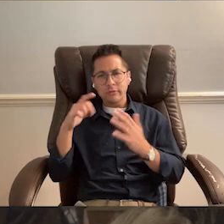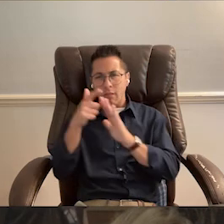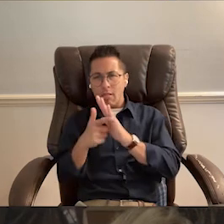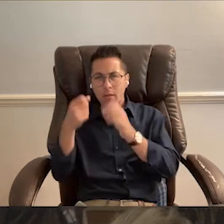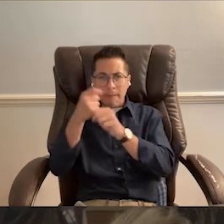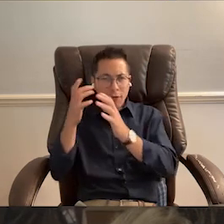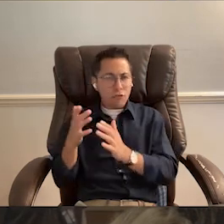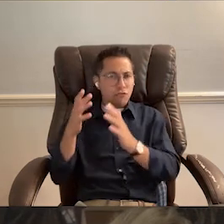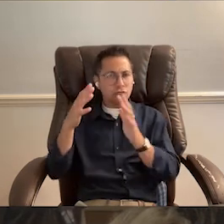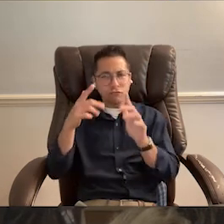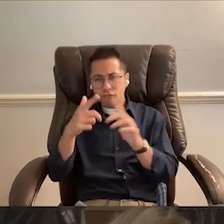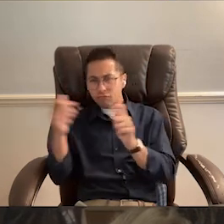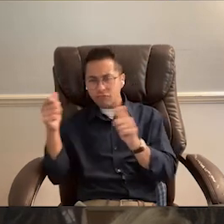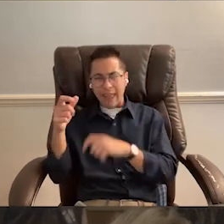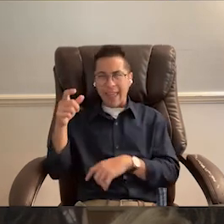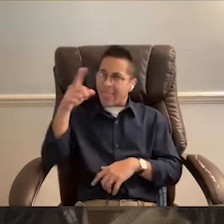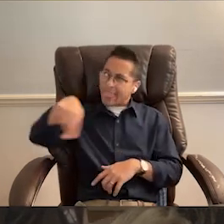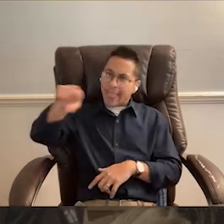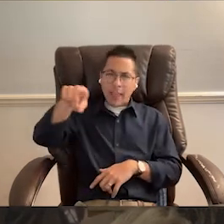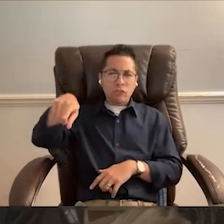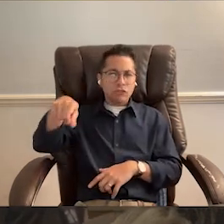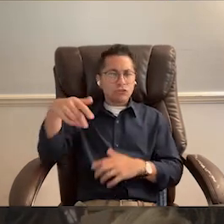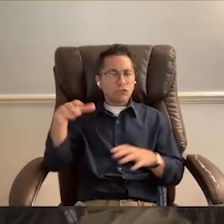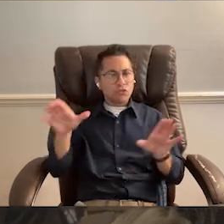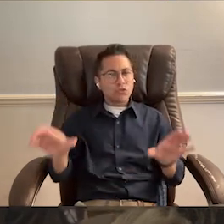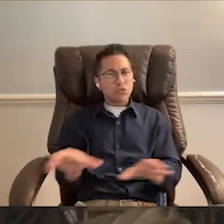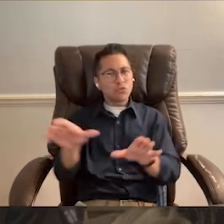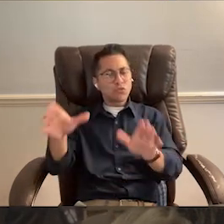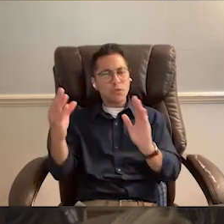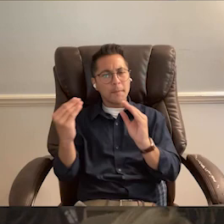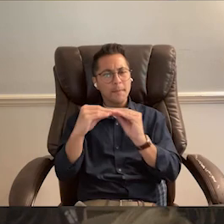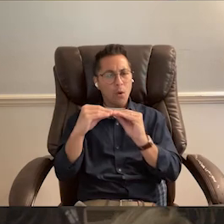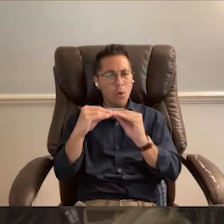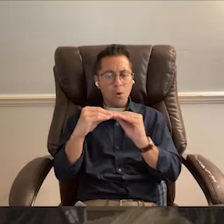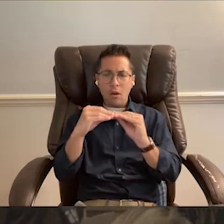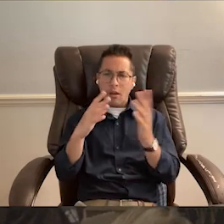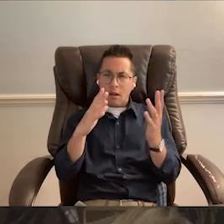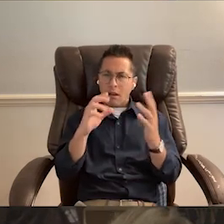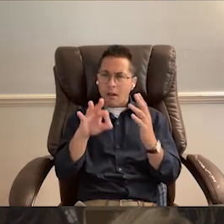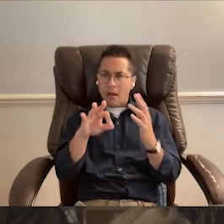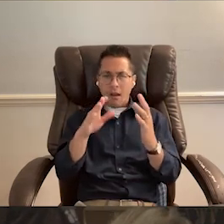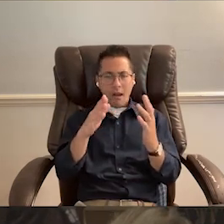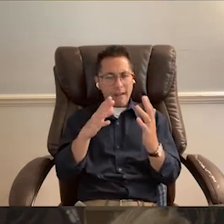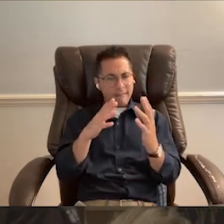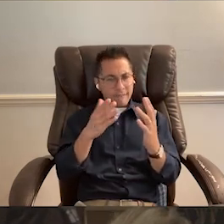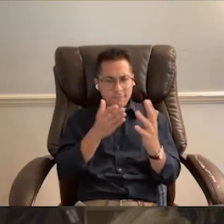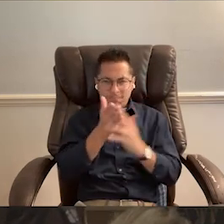the lobbies, legislators, and Congress and all that should